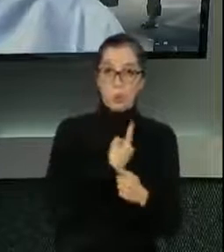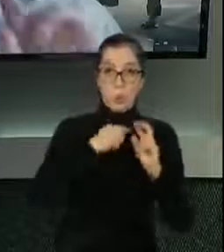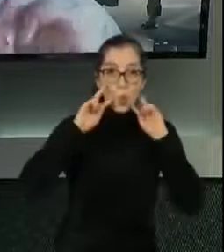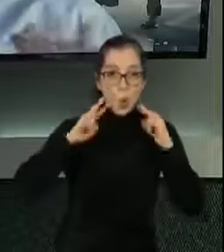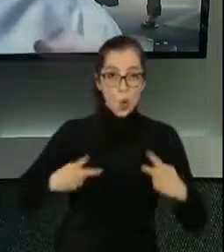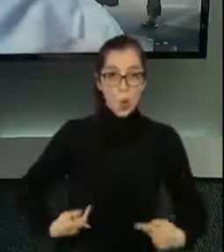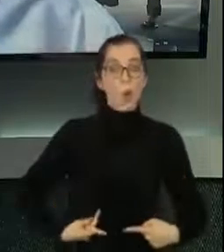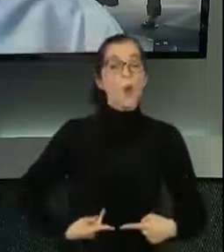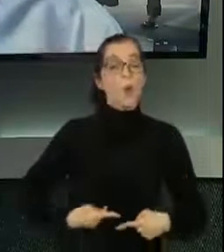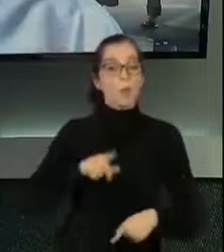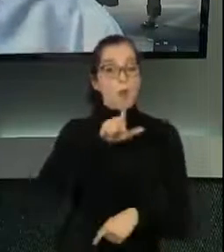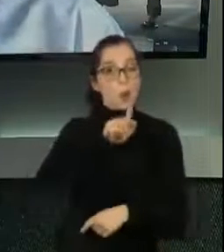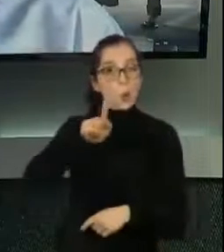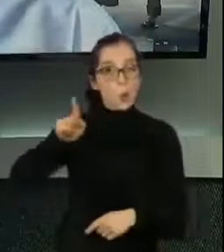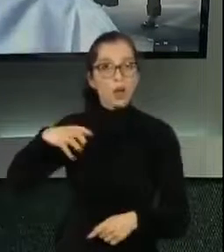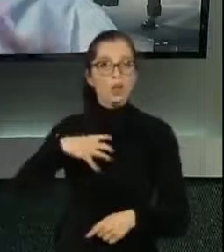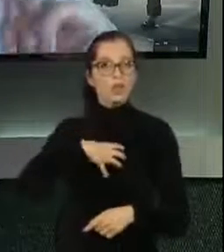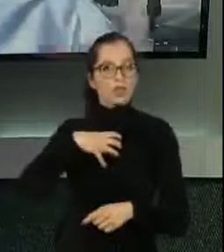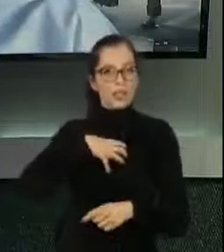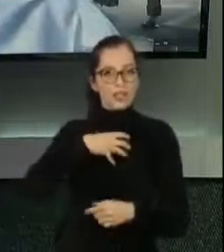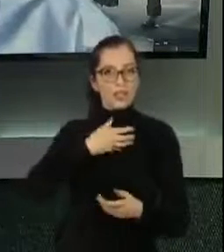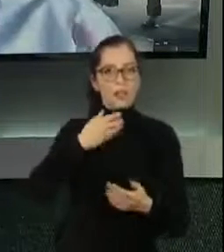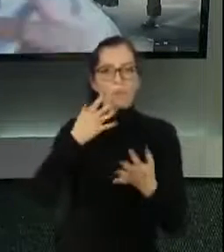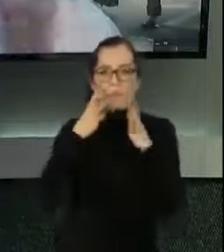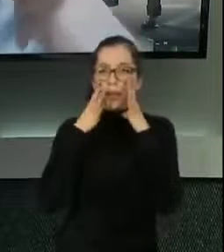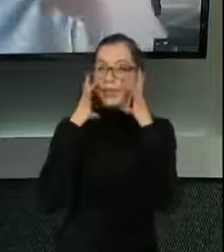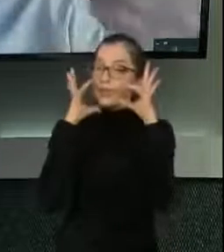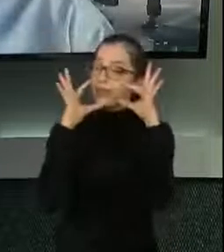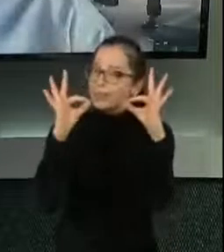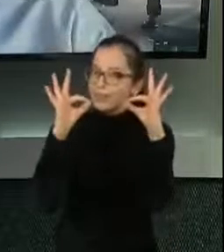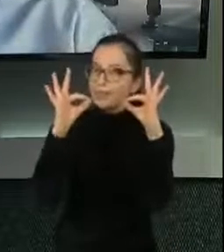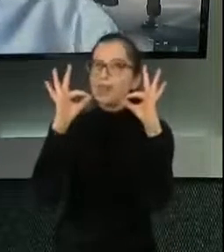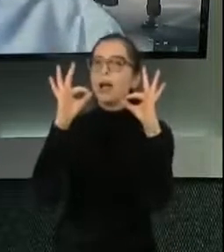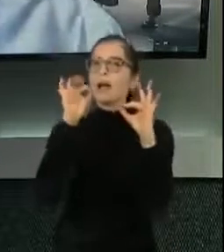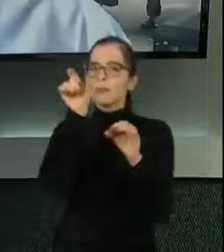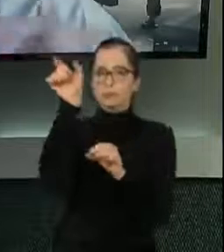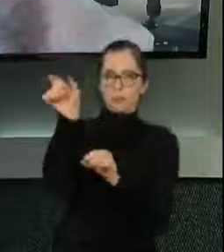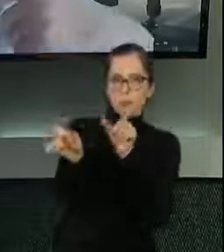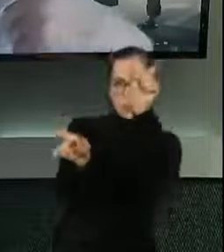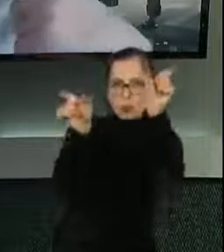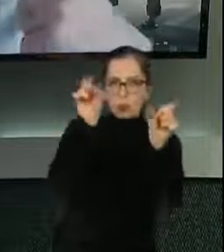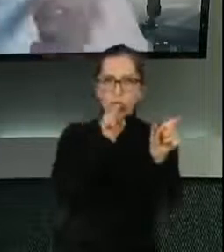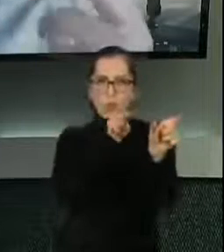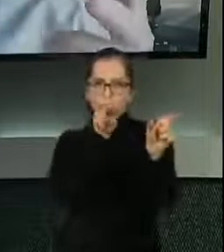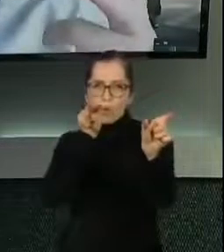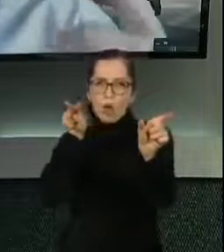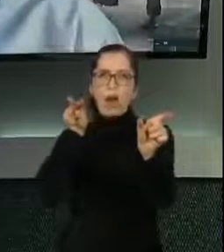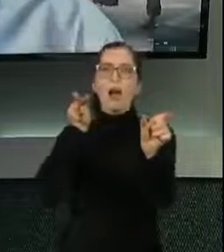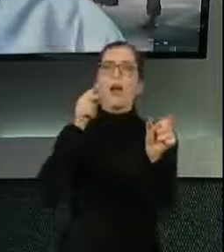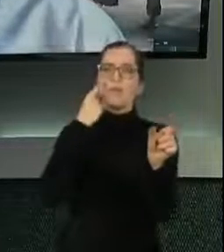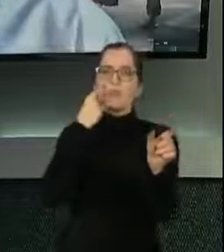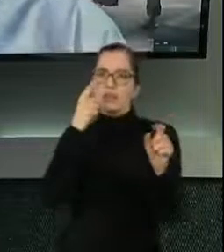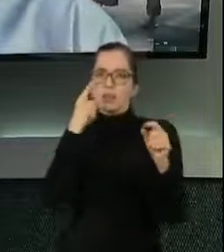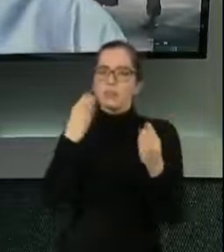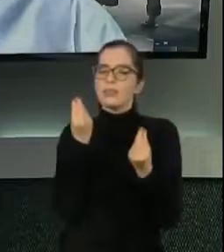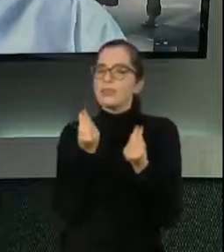we rely so much on language. We pay so much attention to what someone says that we sometimes forget